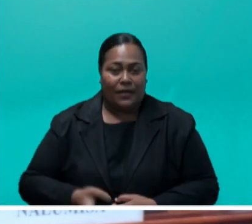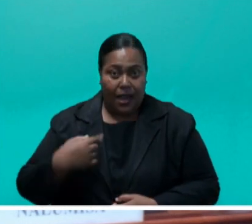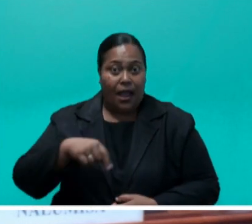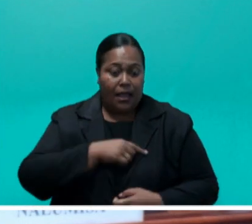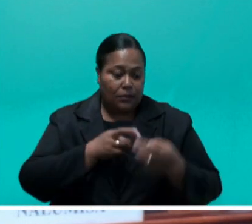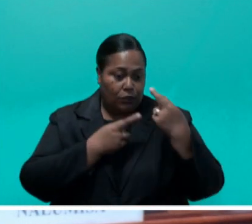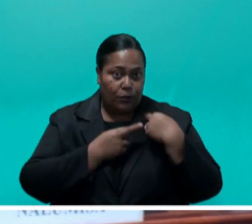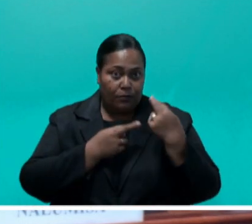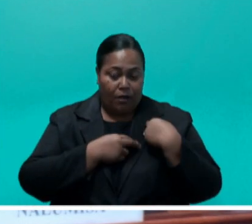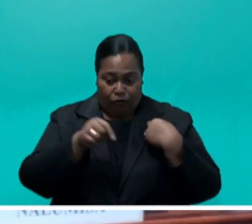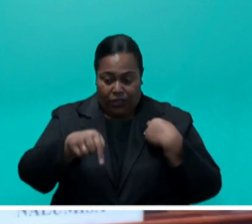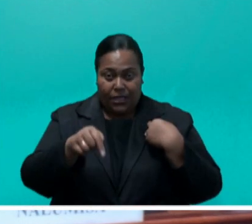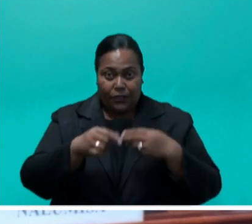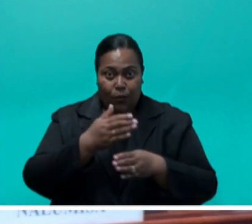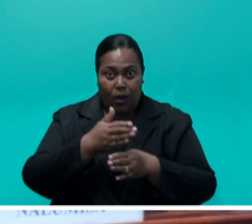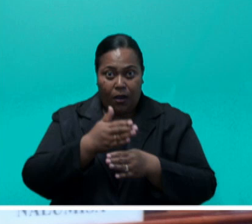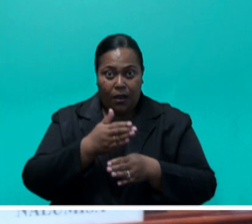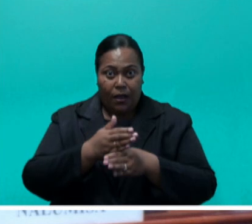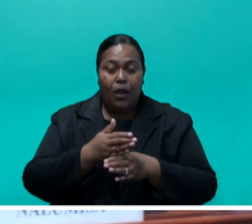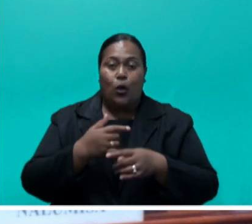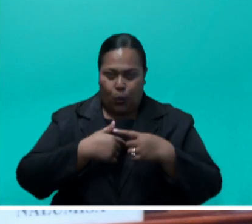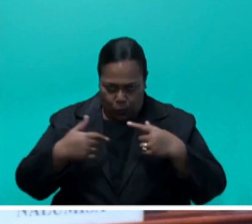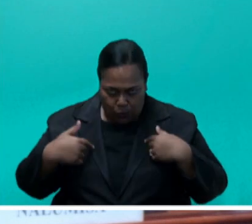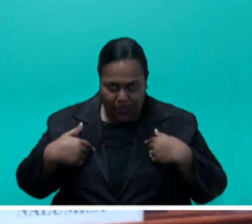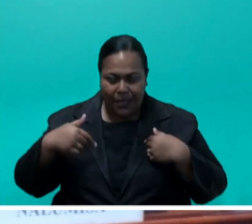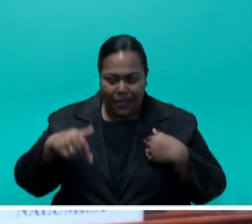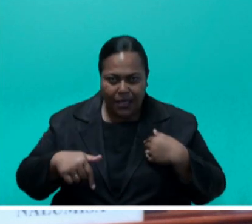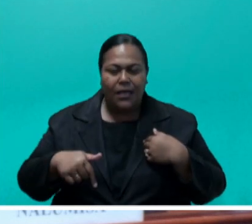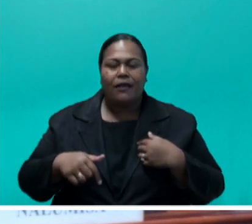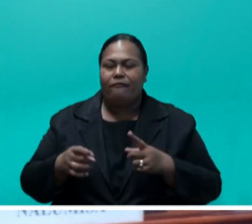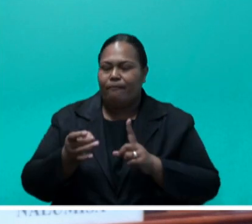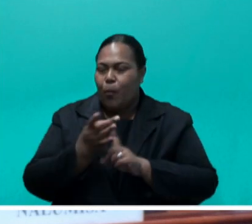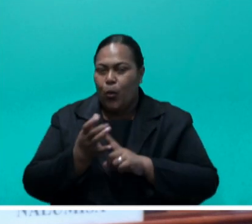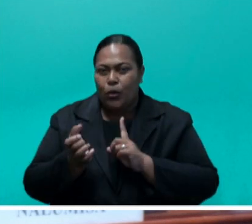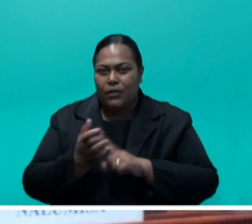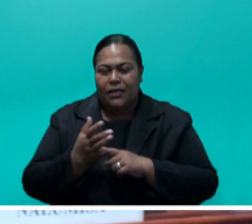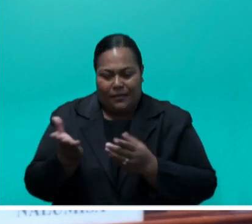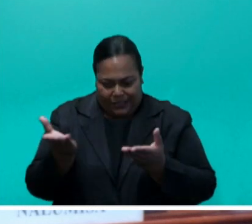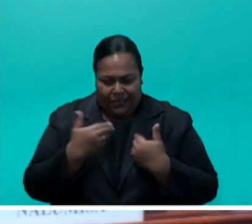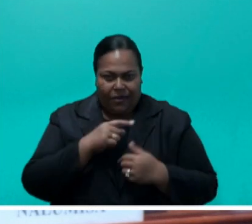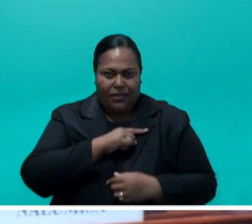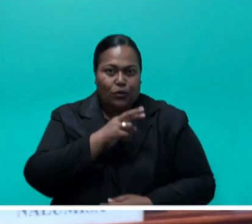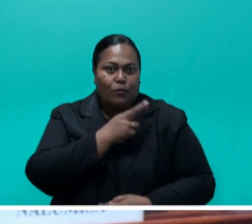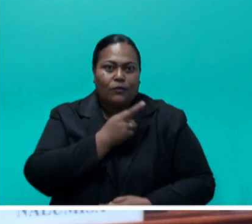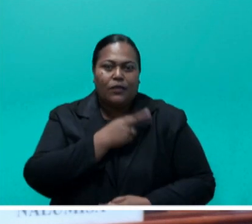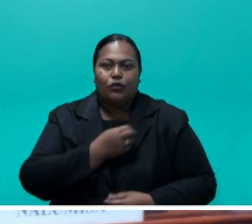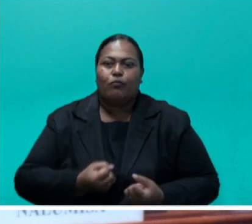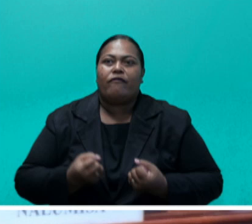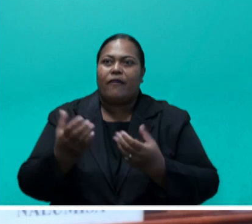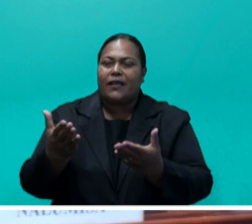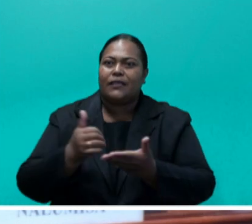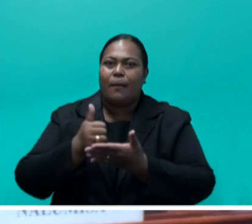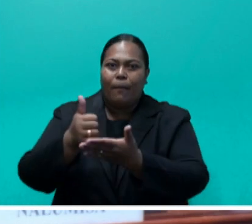custodians of their potential, it is incumbent upon us to provide unwavering support